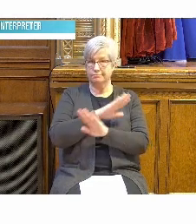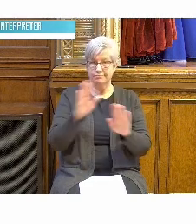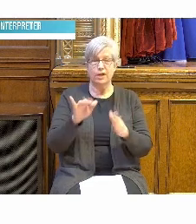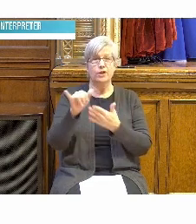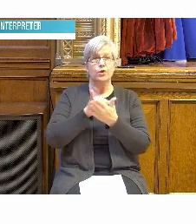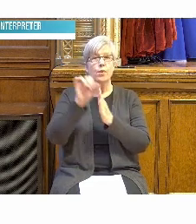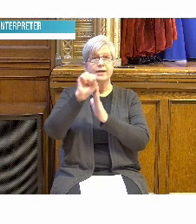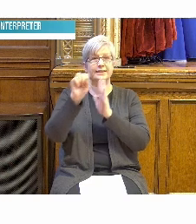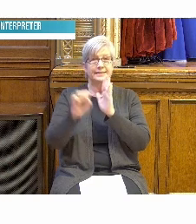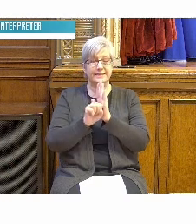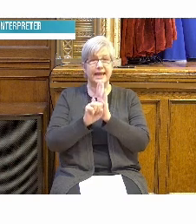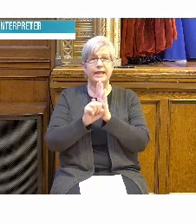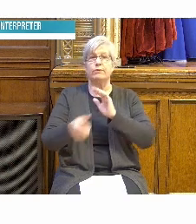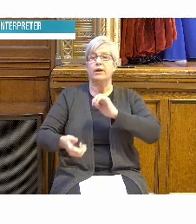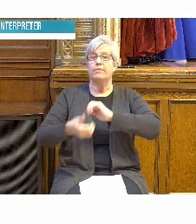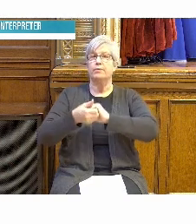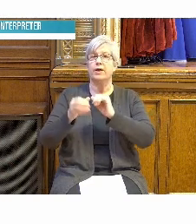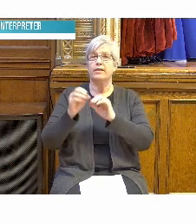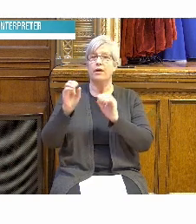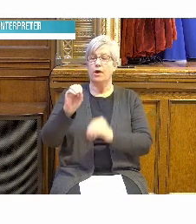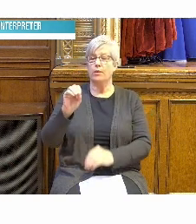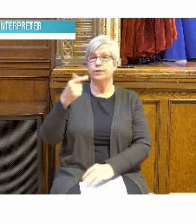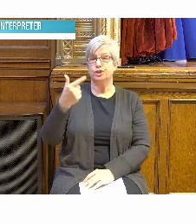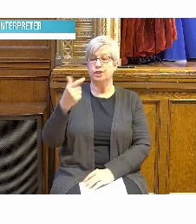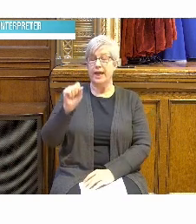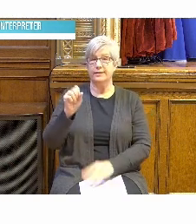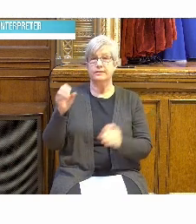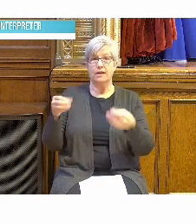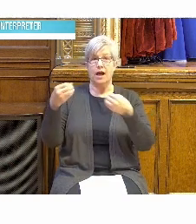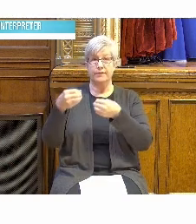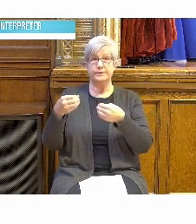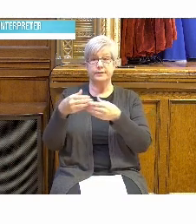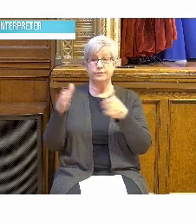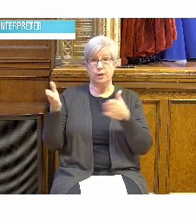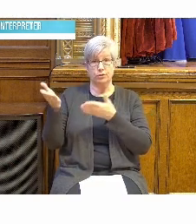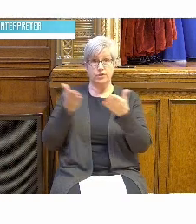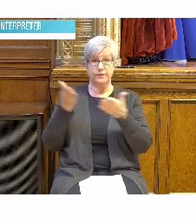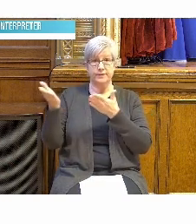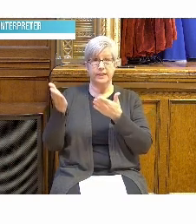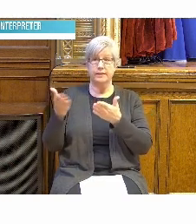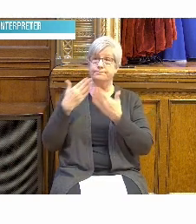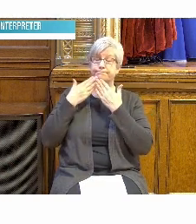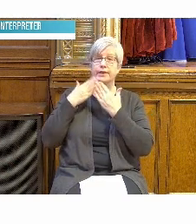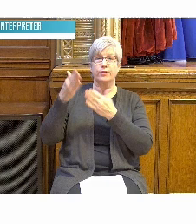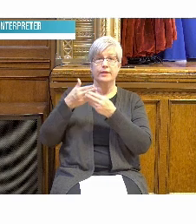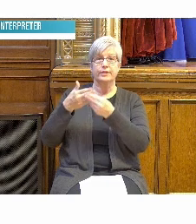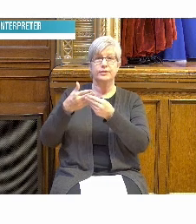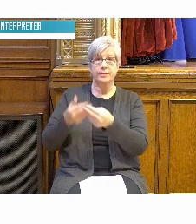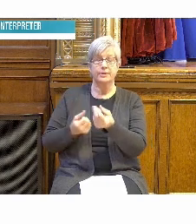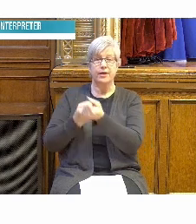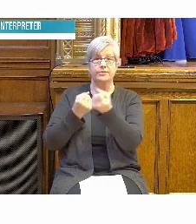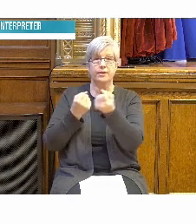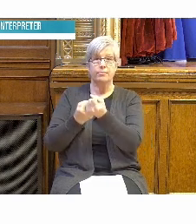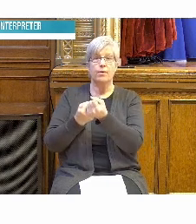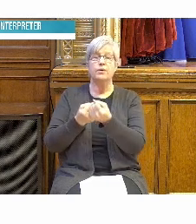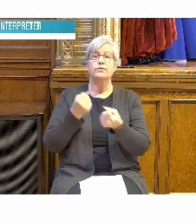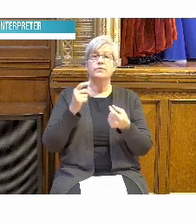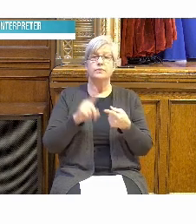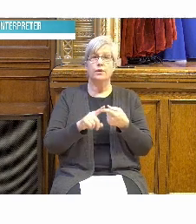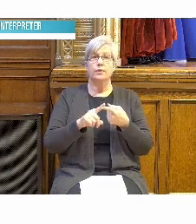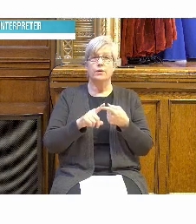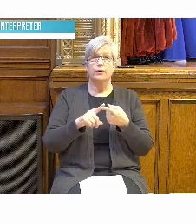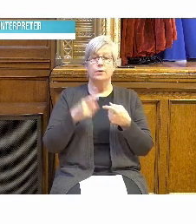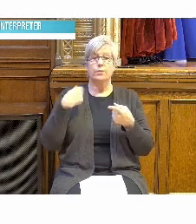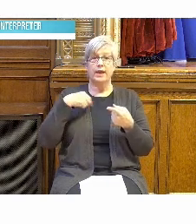body is the Office of General Services, OGS, and we are grateful for their leadership and how they've supported us. And so we